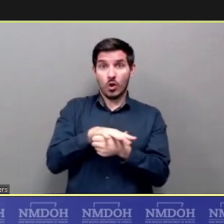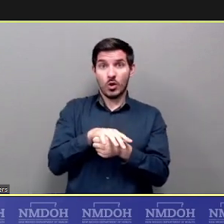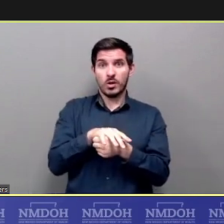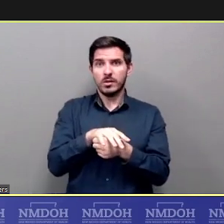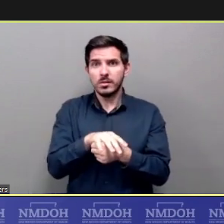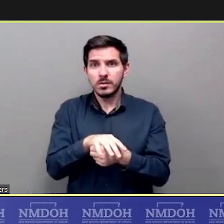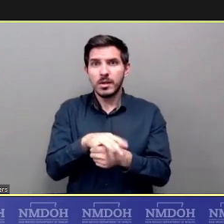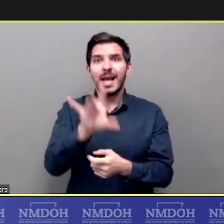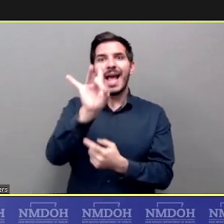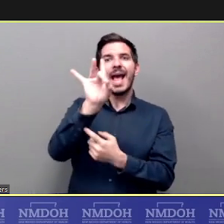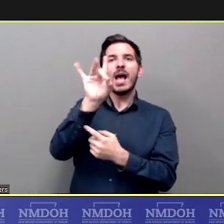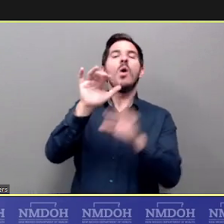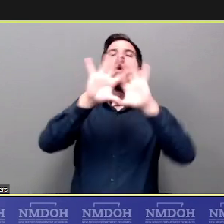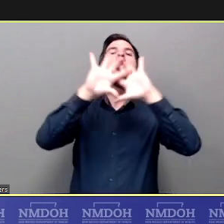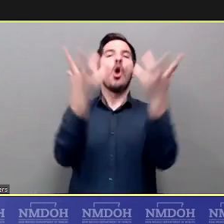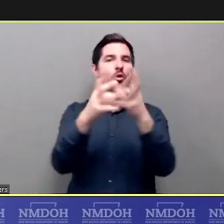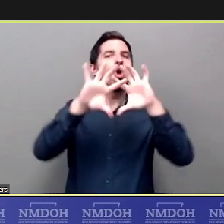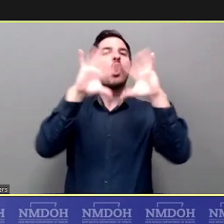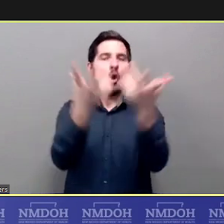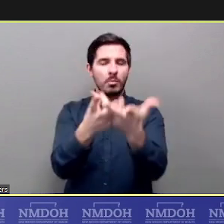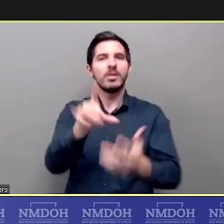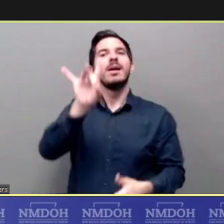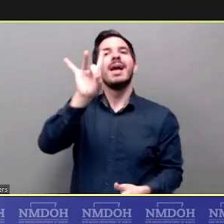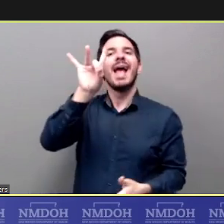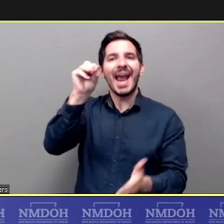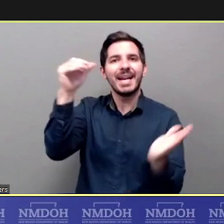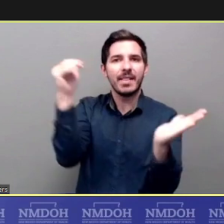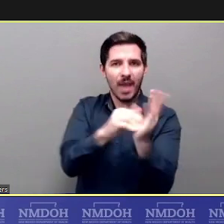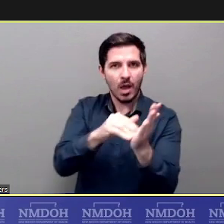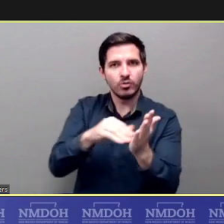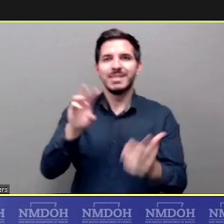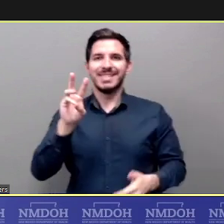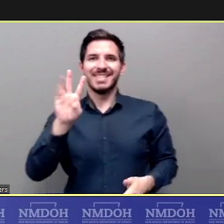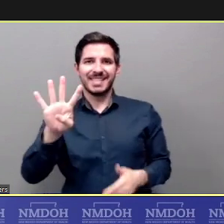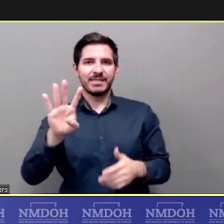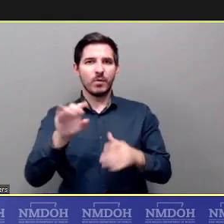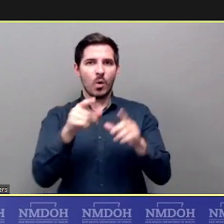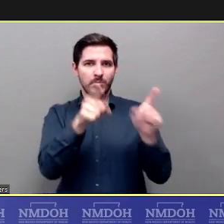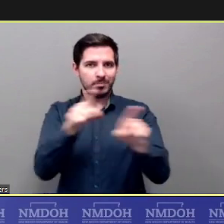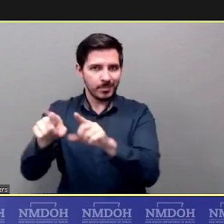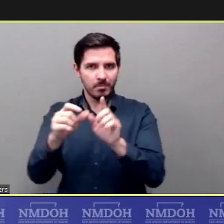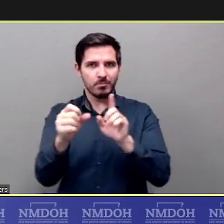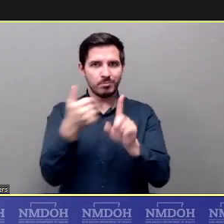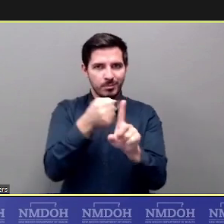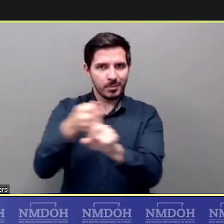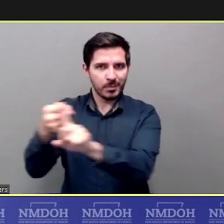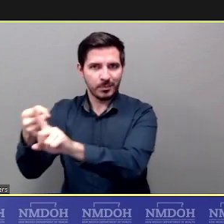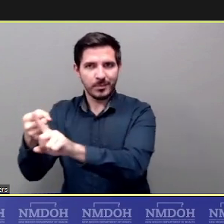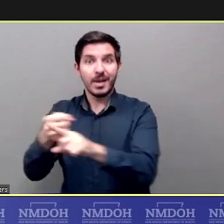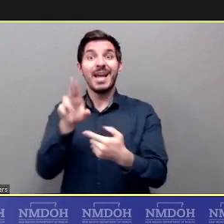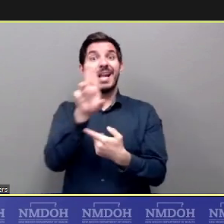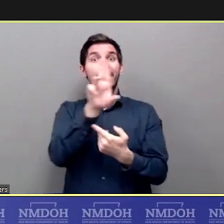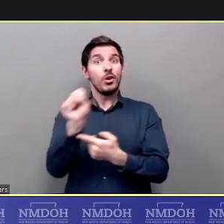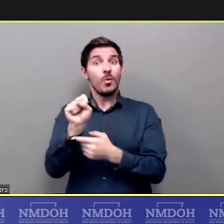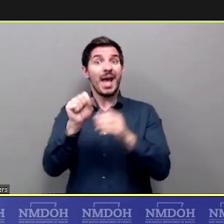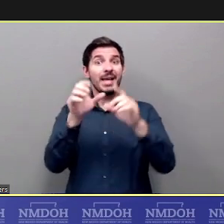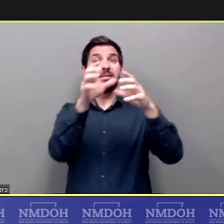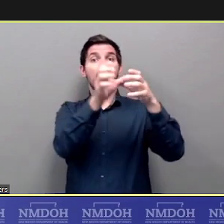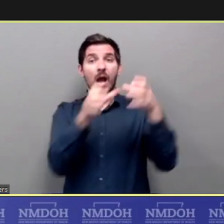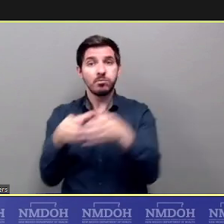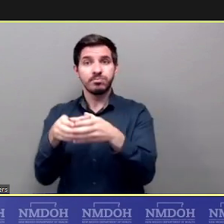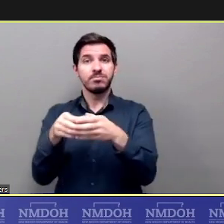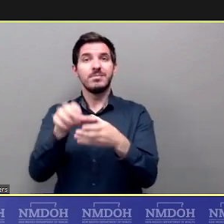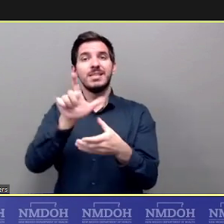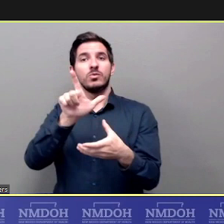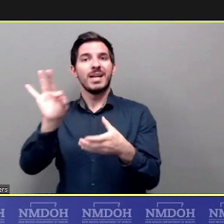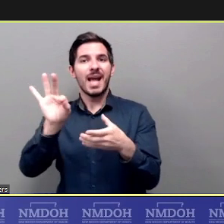80,064 cases of monkeypox. In the US, 29,055 cases. And in New Mexico, we